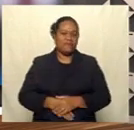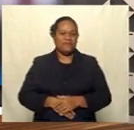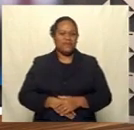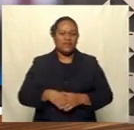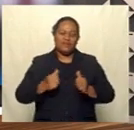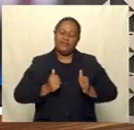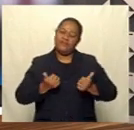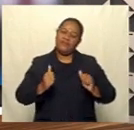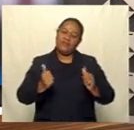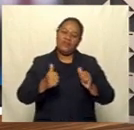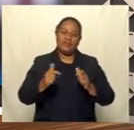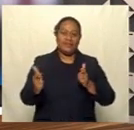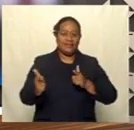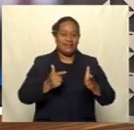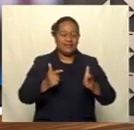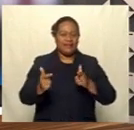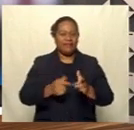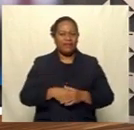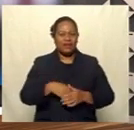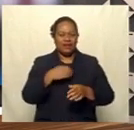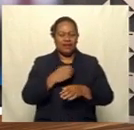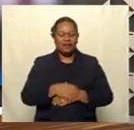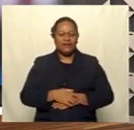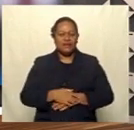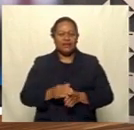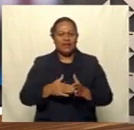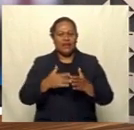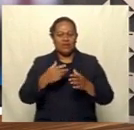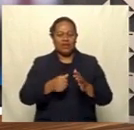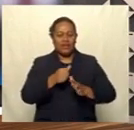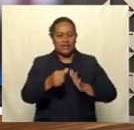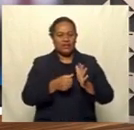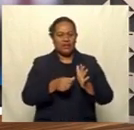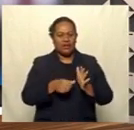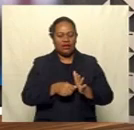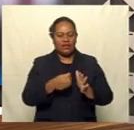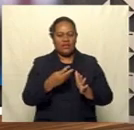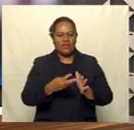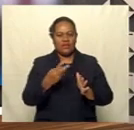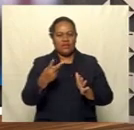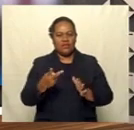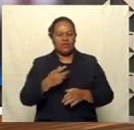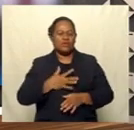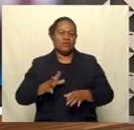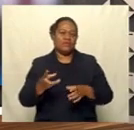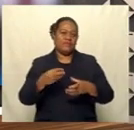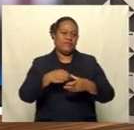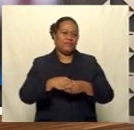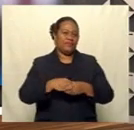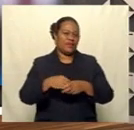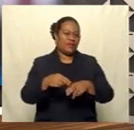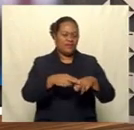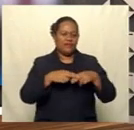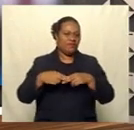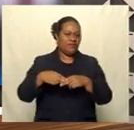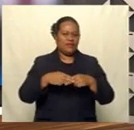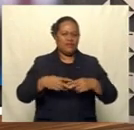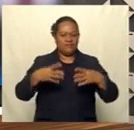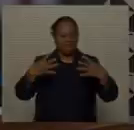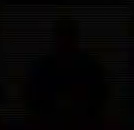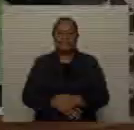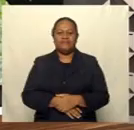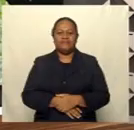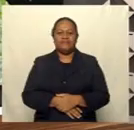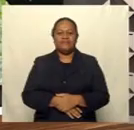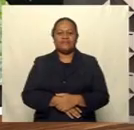7th career on a high with an Olympic gold, the 32-year-old is aiming for a place for the Fijian Drua in their 2022 Super Rugby